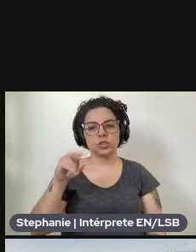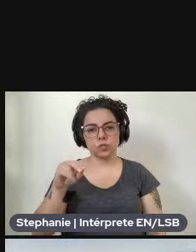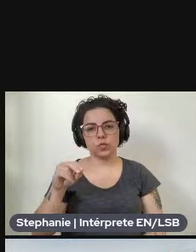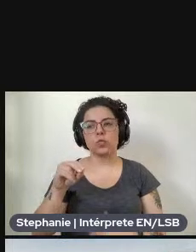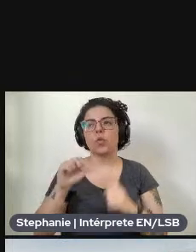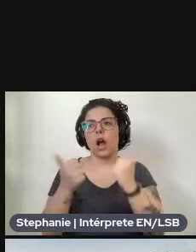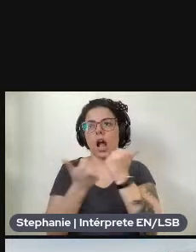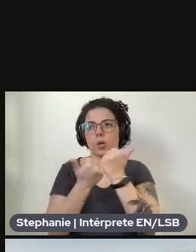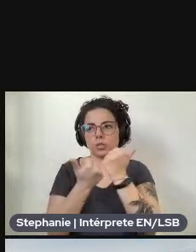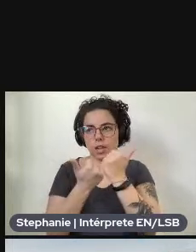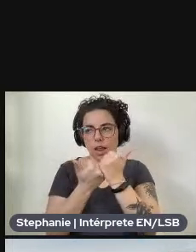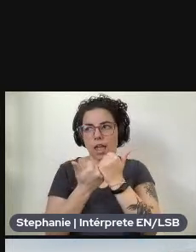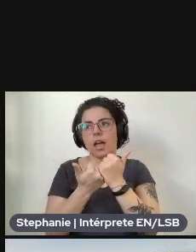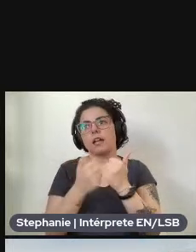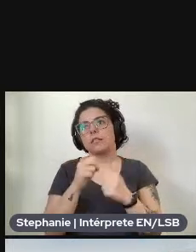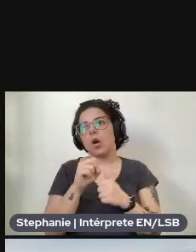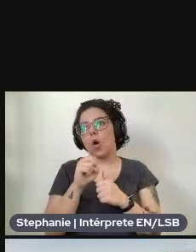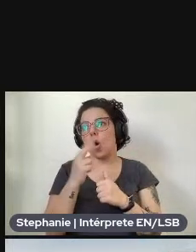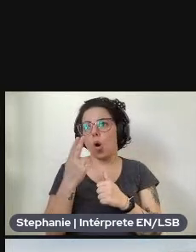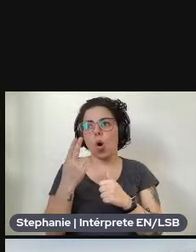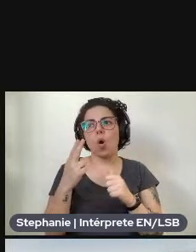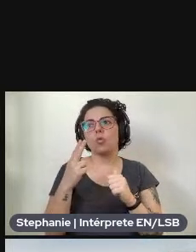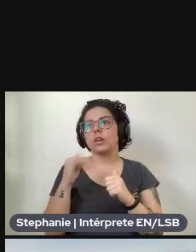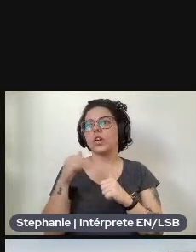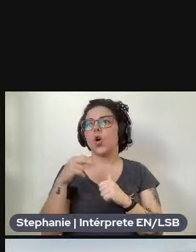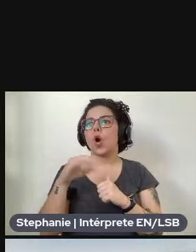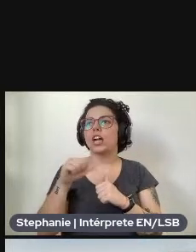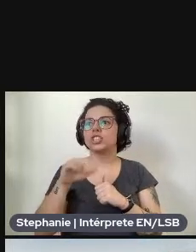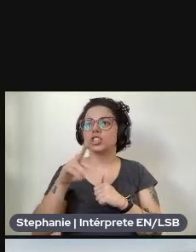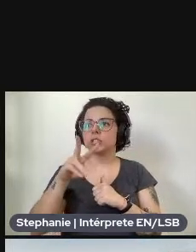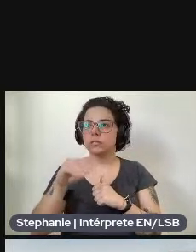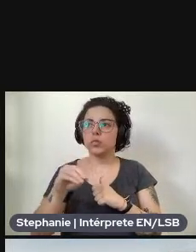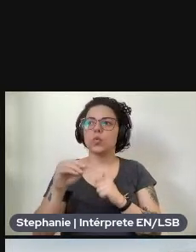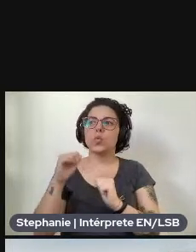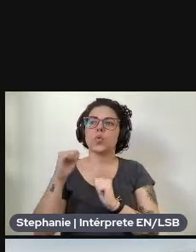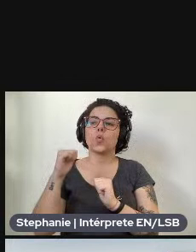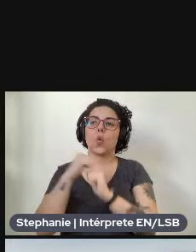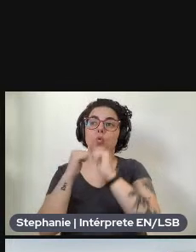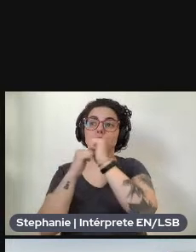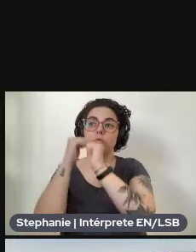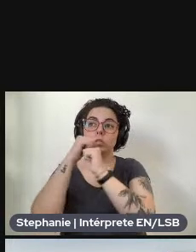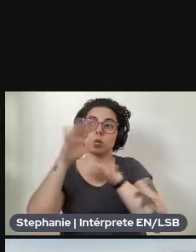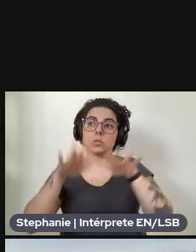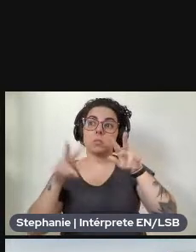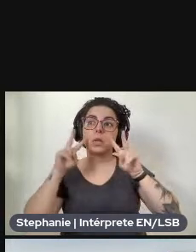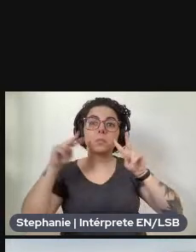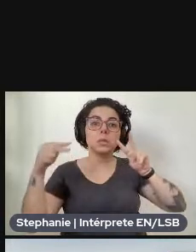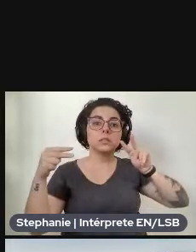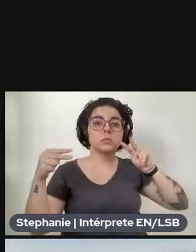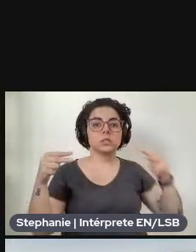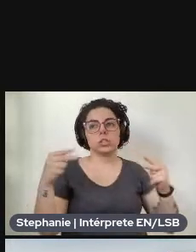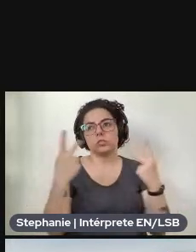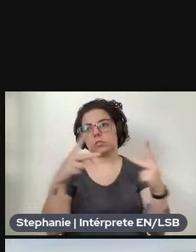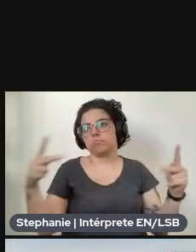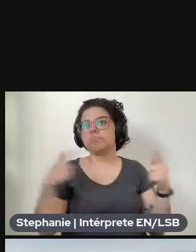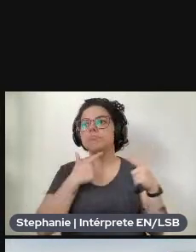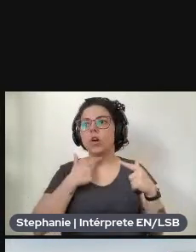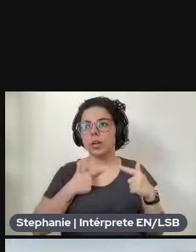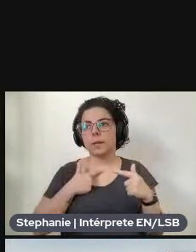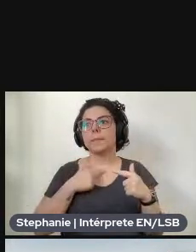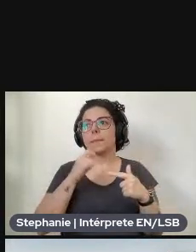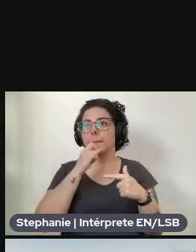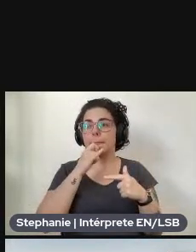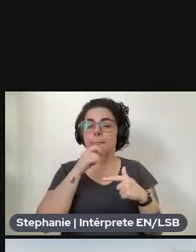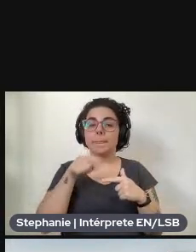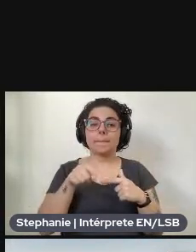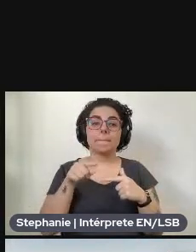or if you want, inchoative construction, so depending on the perspective one wants to take. And so the basic definition